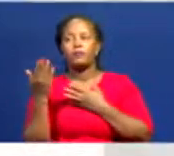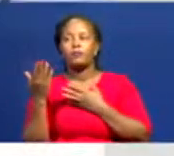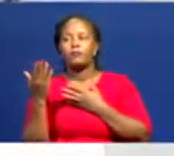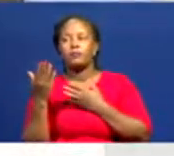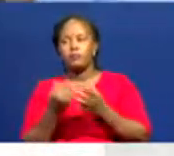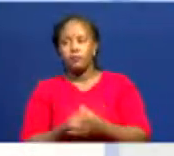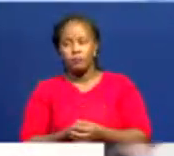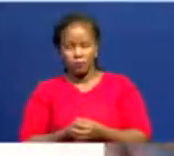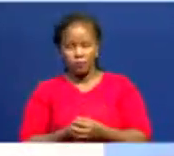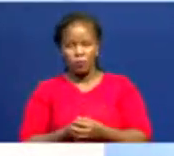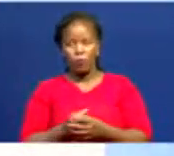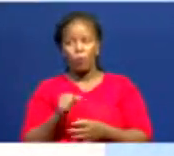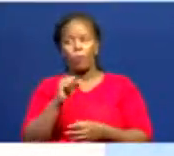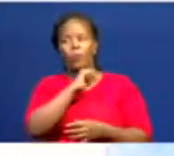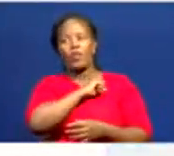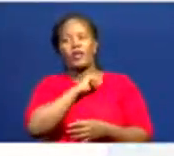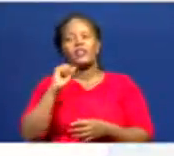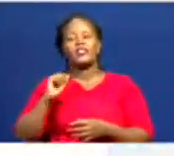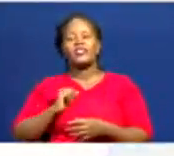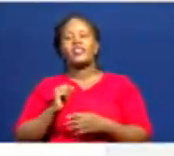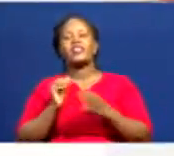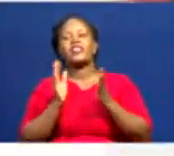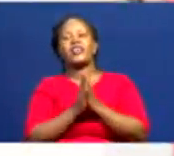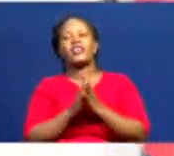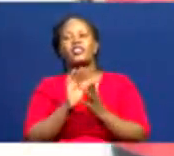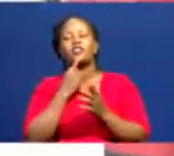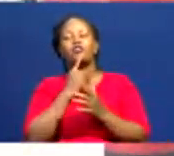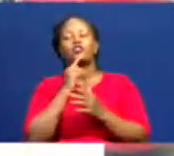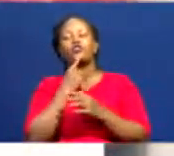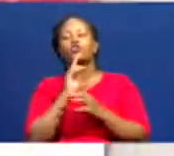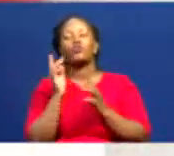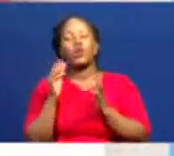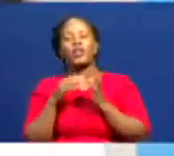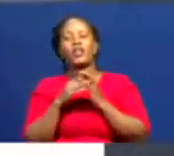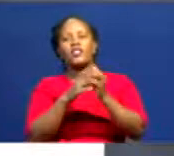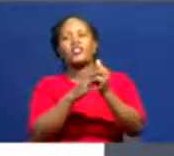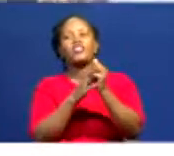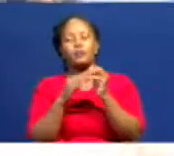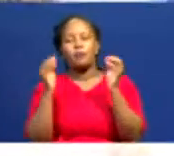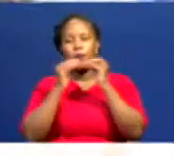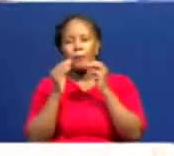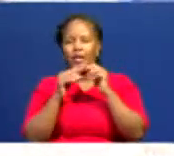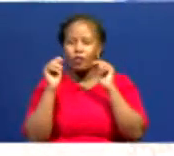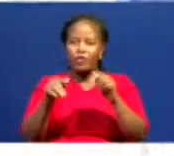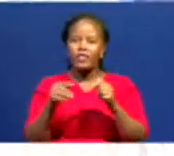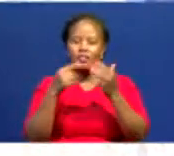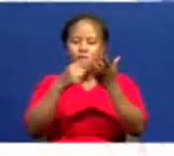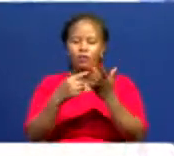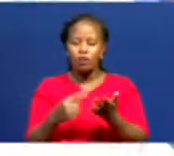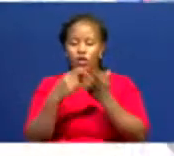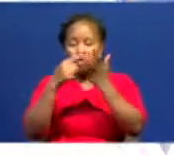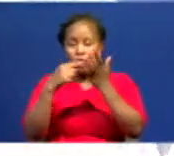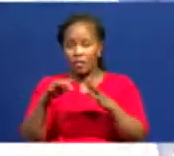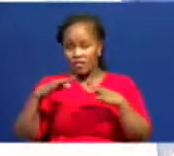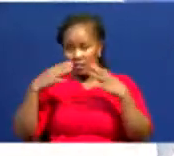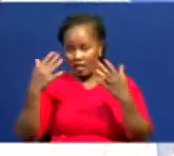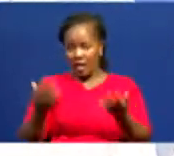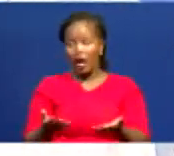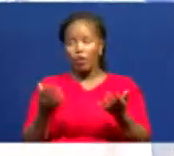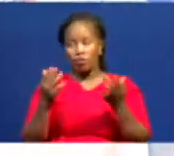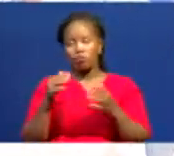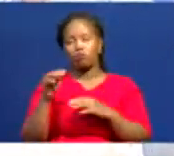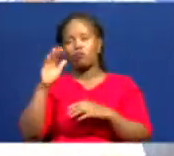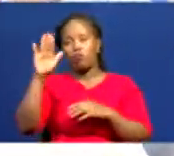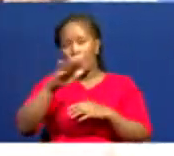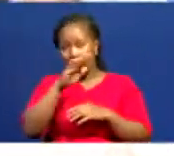The Senate and the Turkana County Assembly leadership met Monday to discuss ways in which the two legislative houses